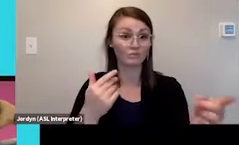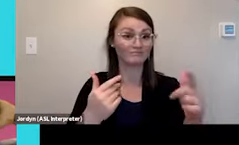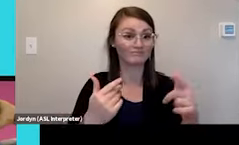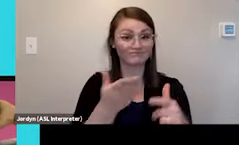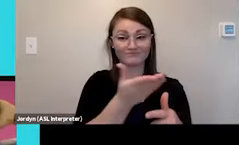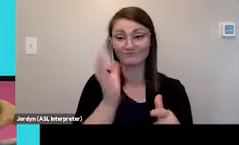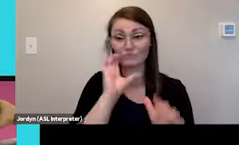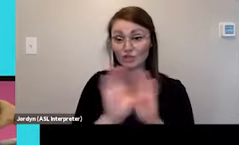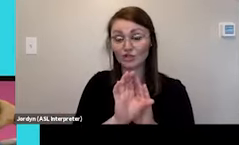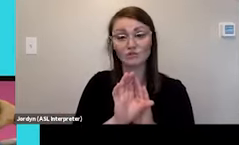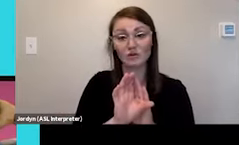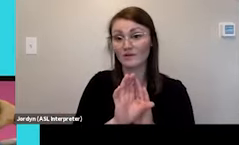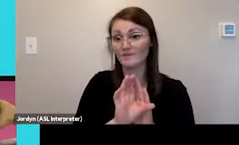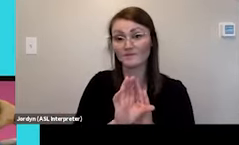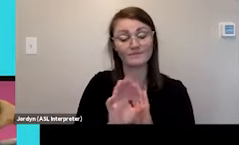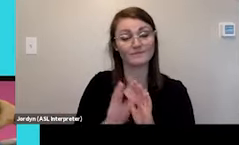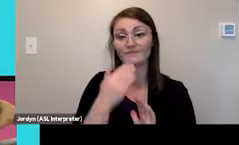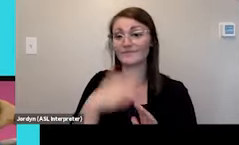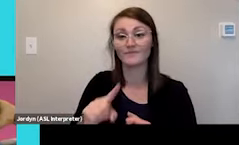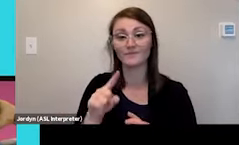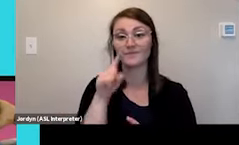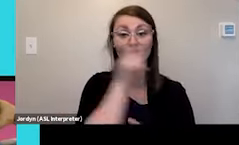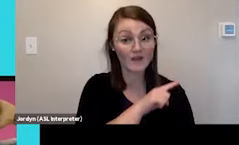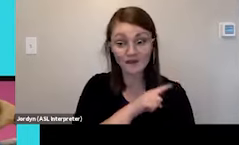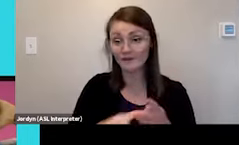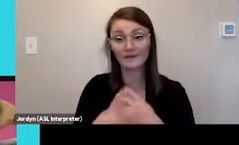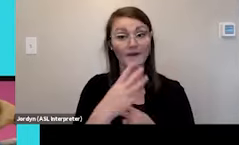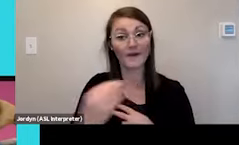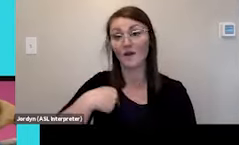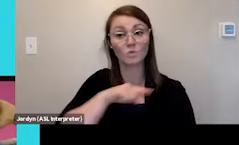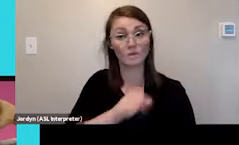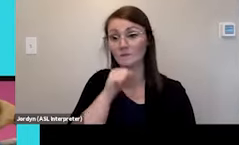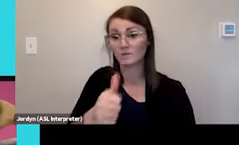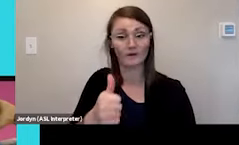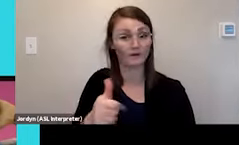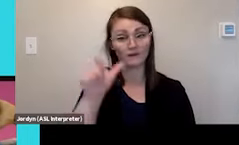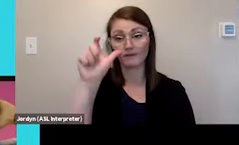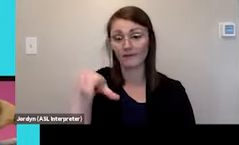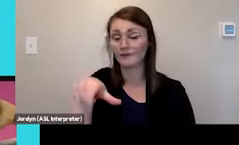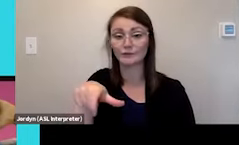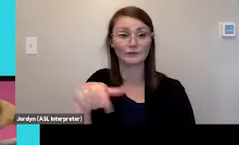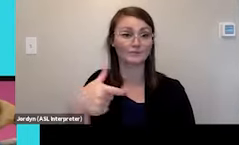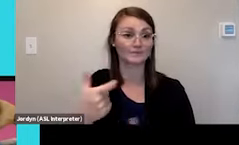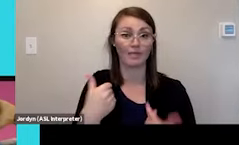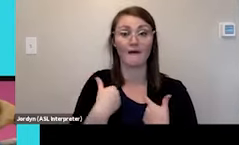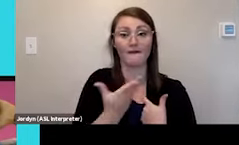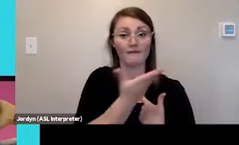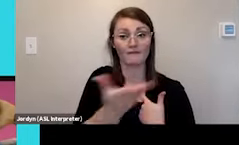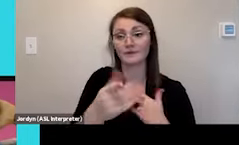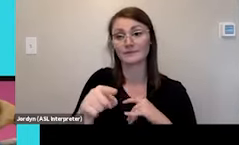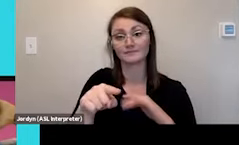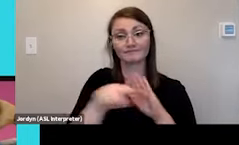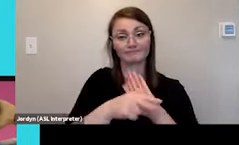are bogus, and that we do not need to have these play into our